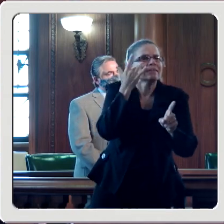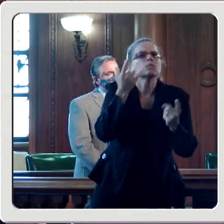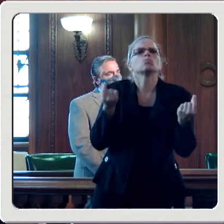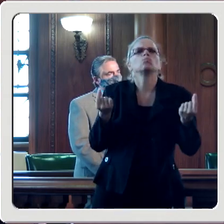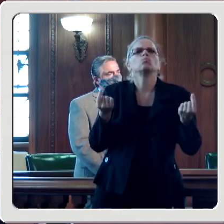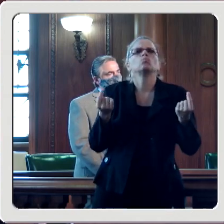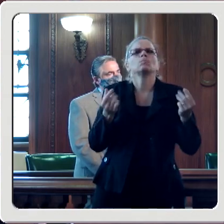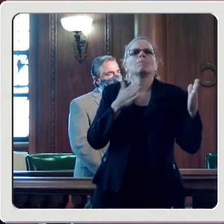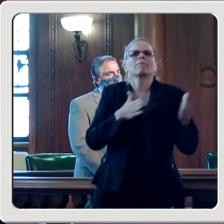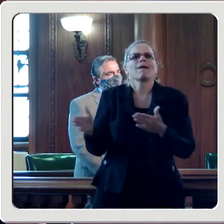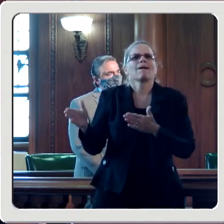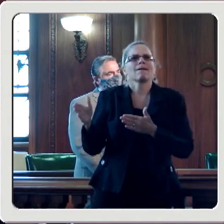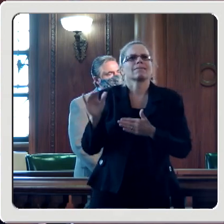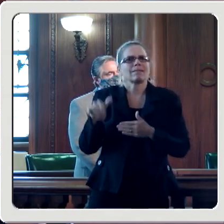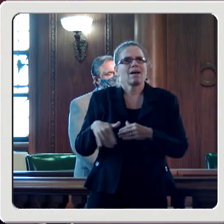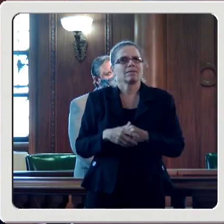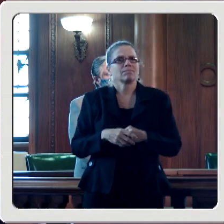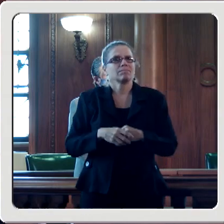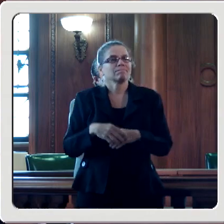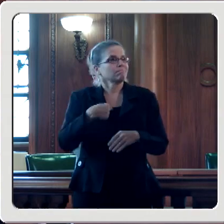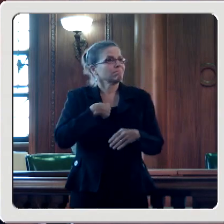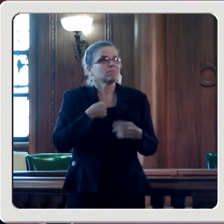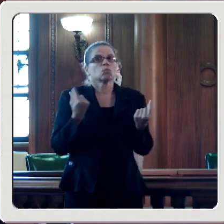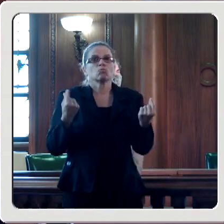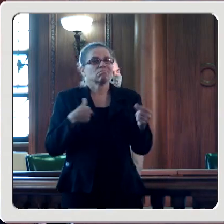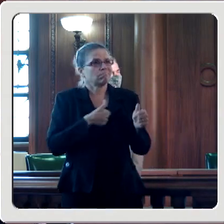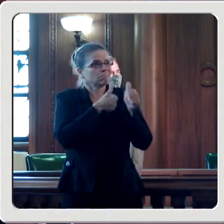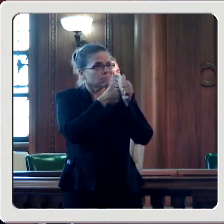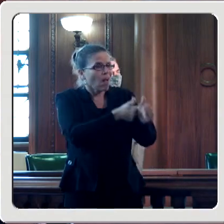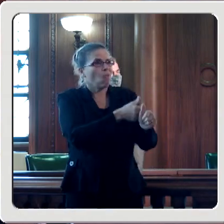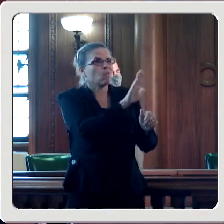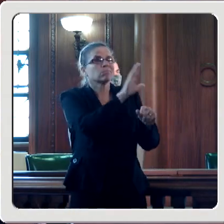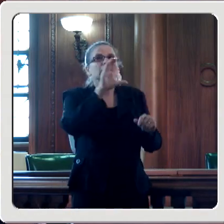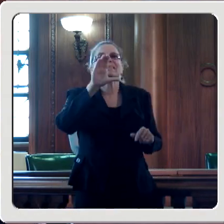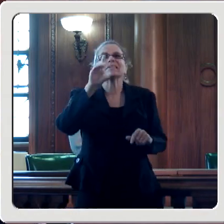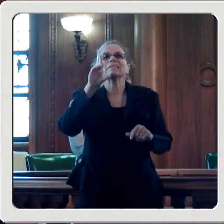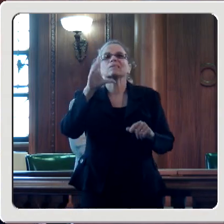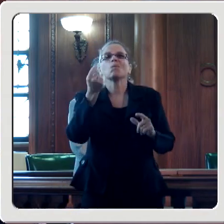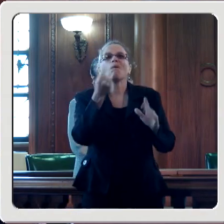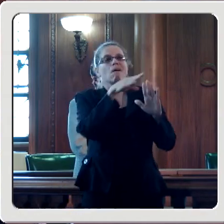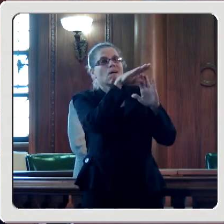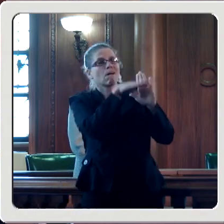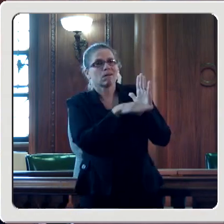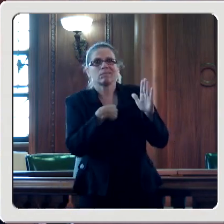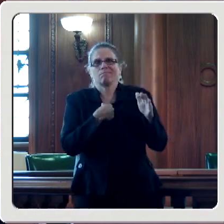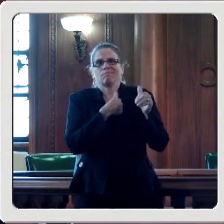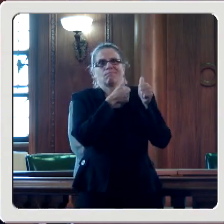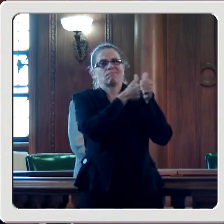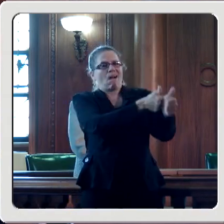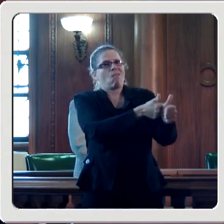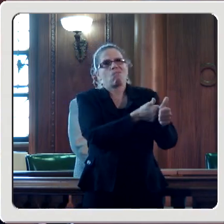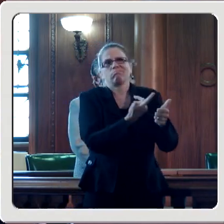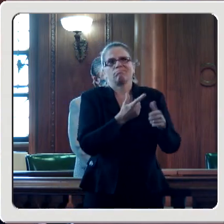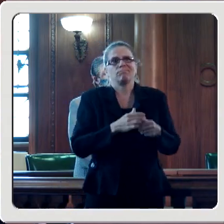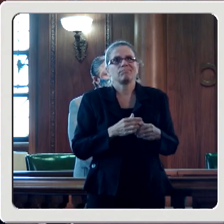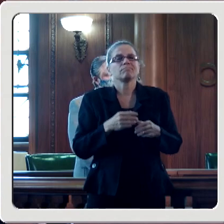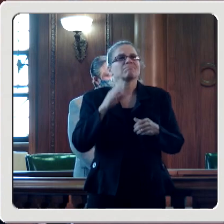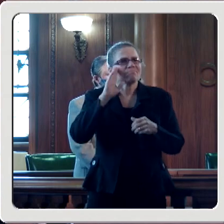that I believe is going to give us in this city positive outcomes.